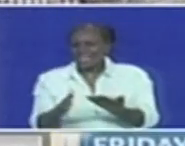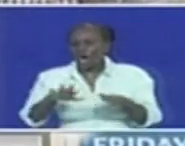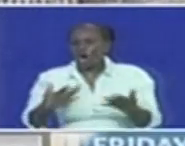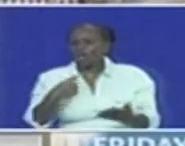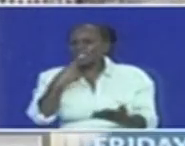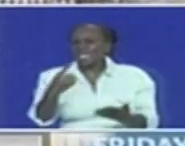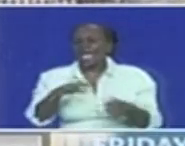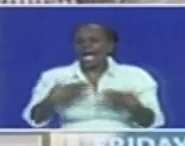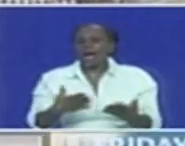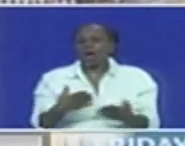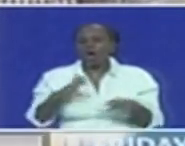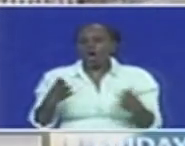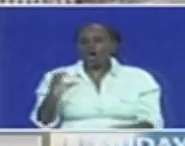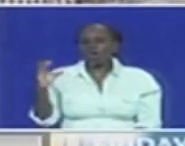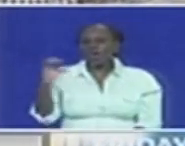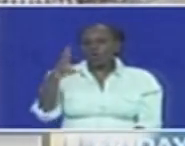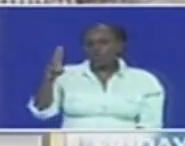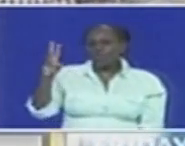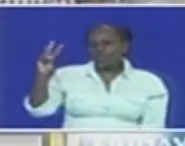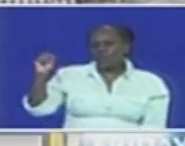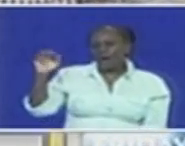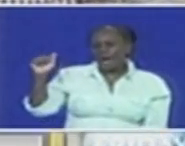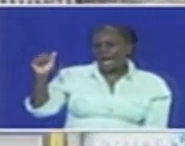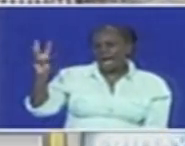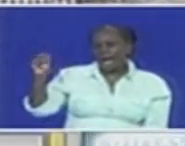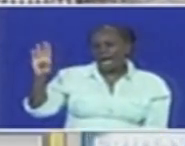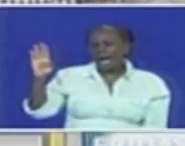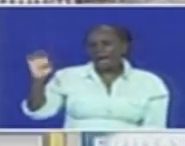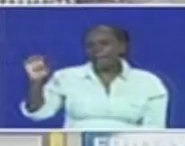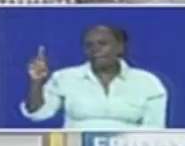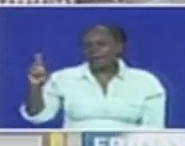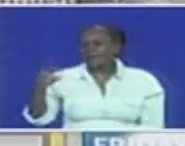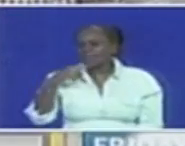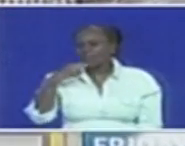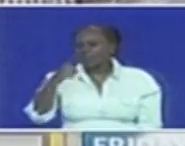do we say cucumber or cucumber?